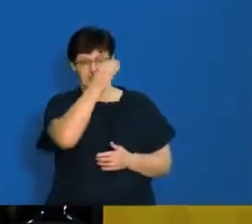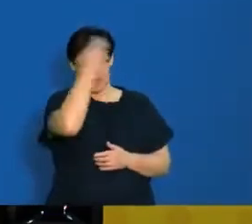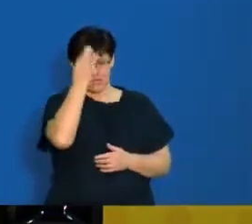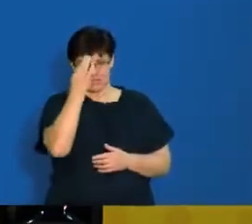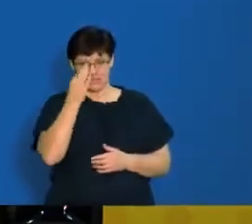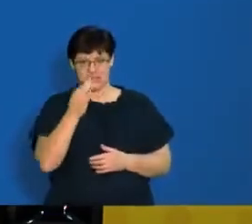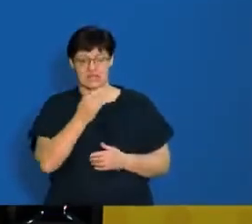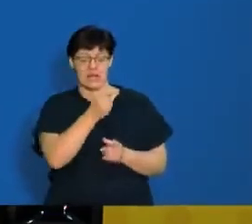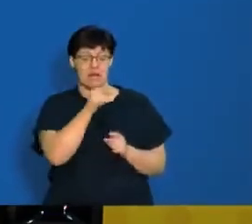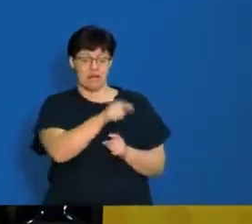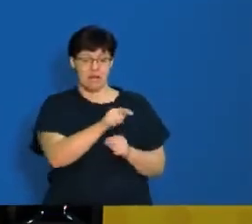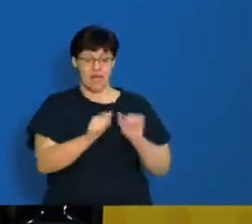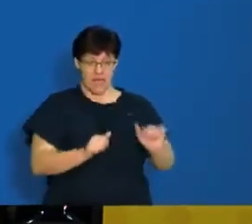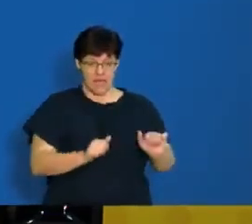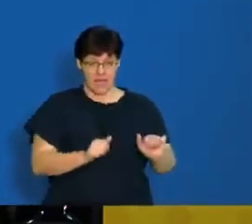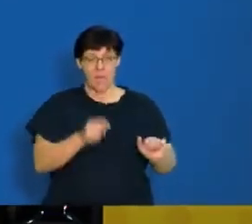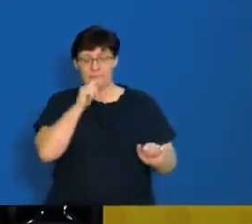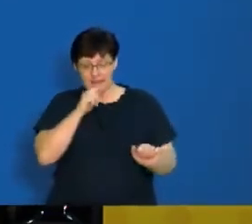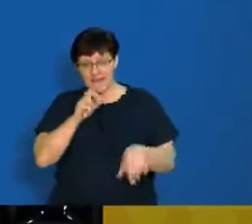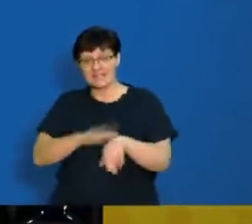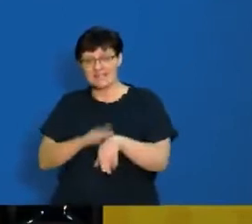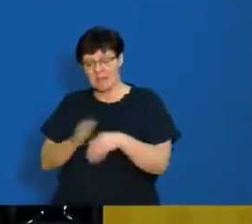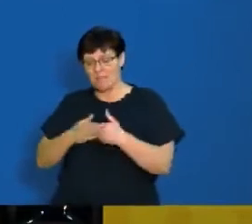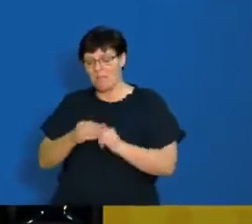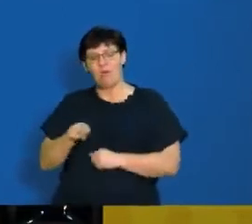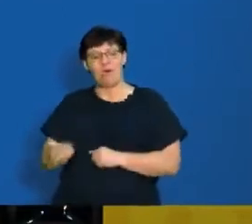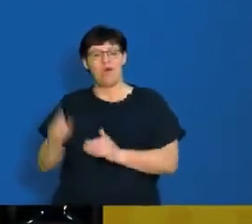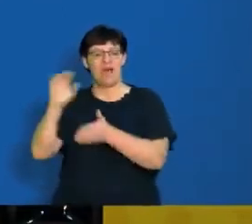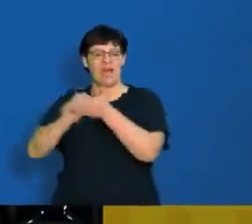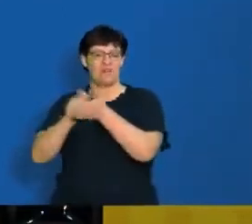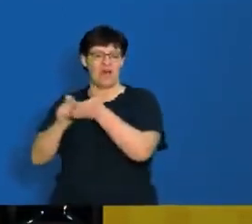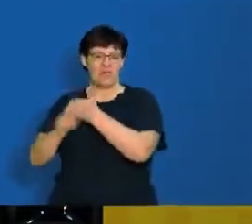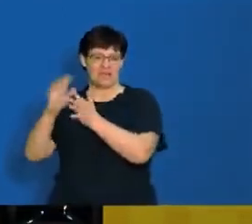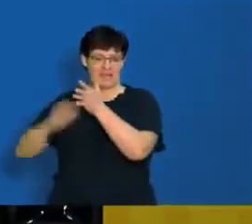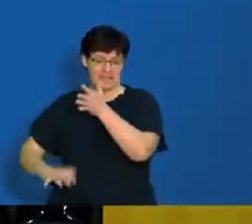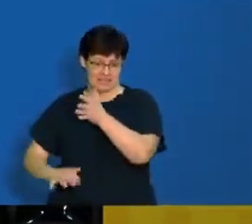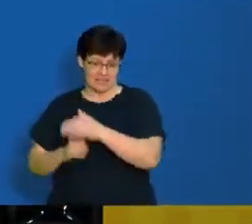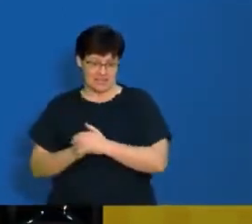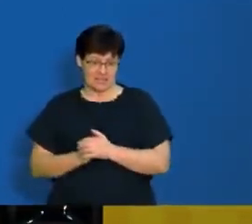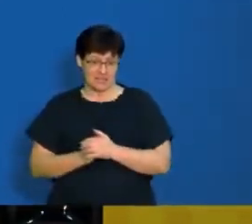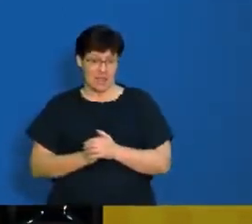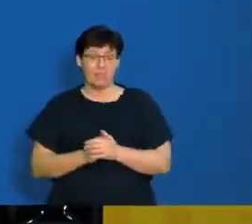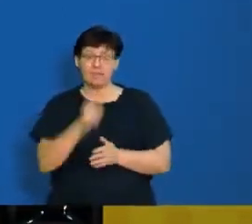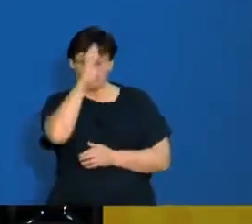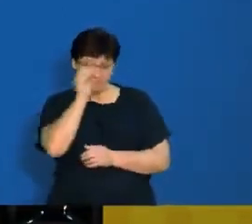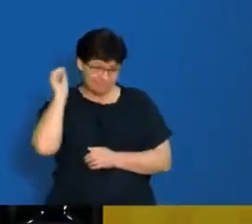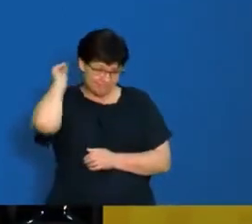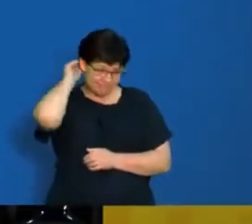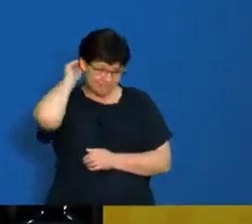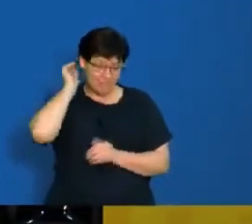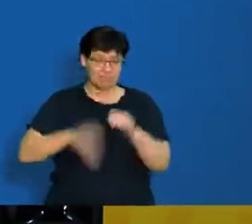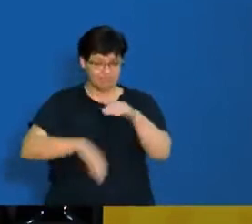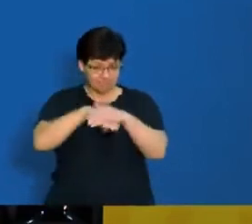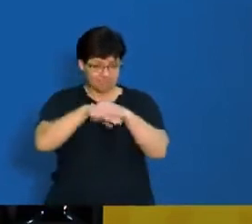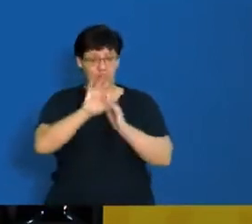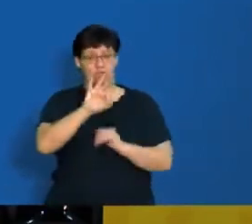in source-based, that means you have more time to spend on your essay. Okay, so, but please be mindful that you only have